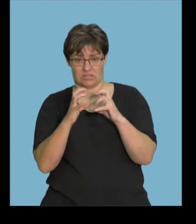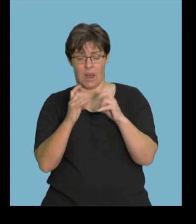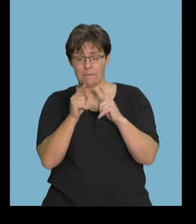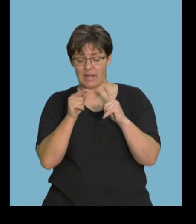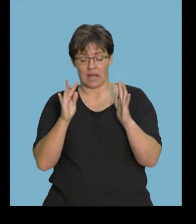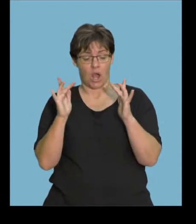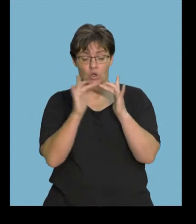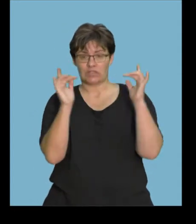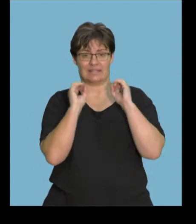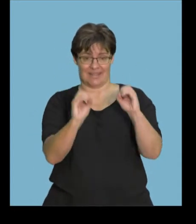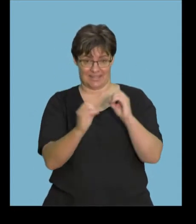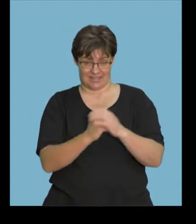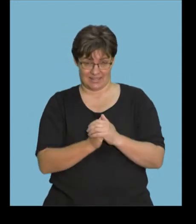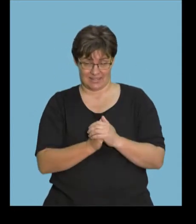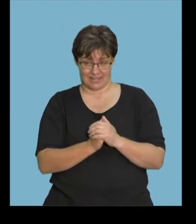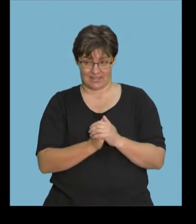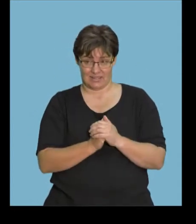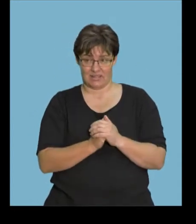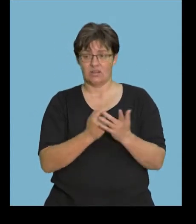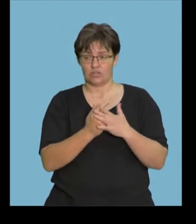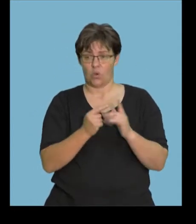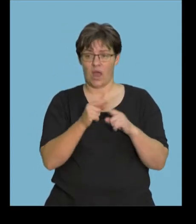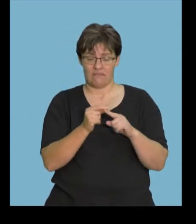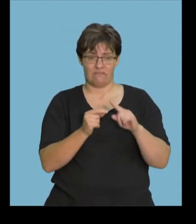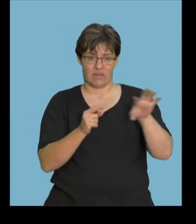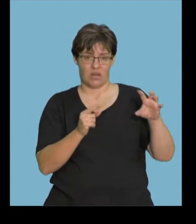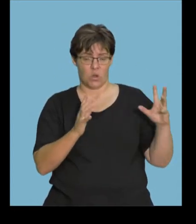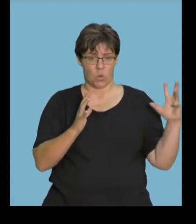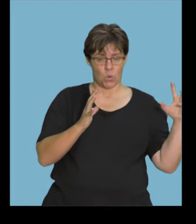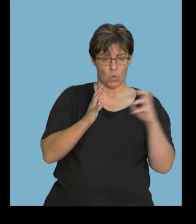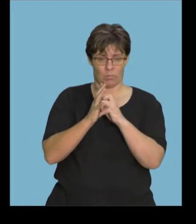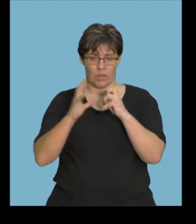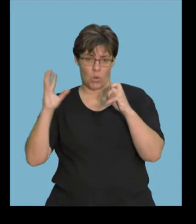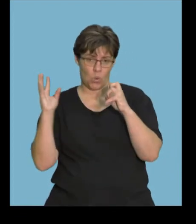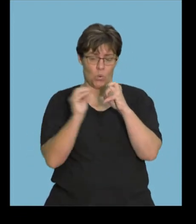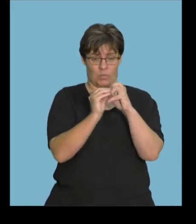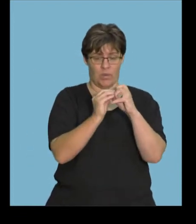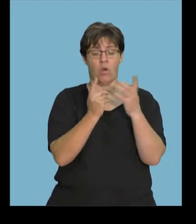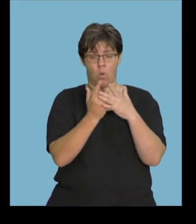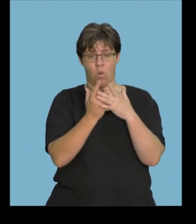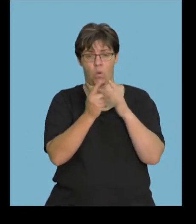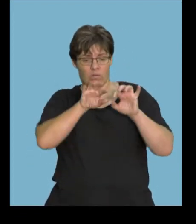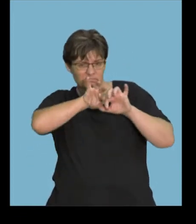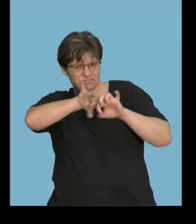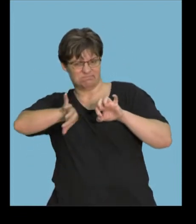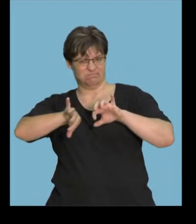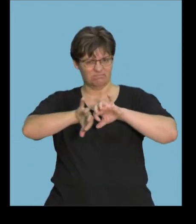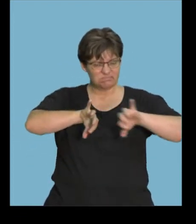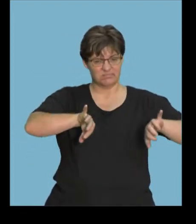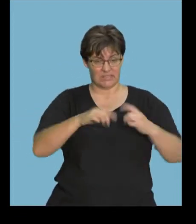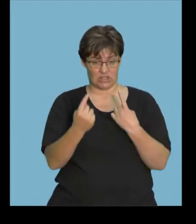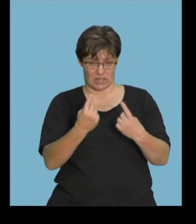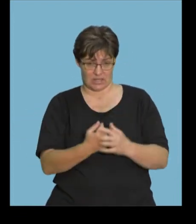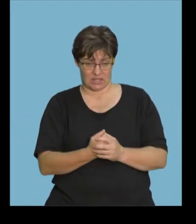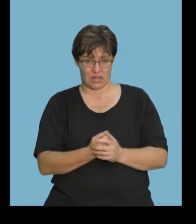the attraction, which is a force, as well as repulsion. So this is the main focus for today's session. So it